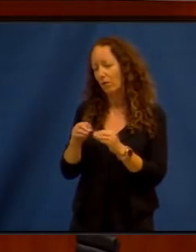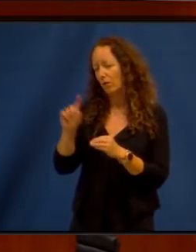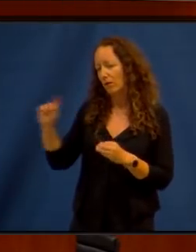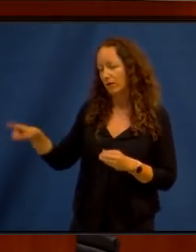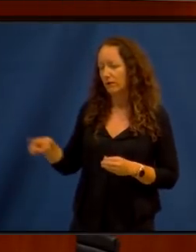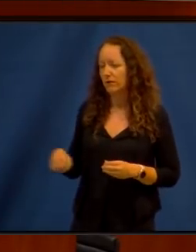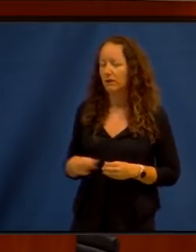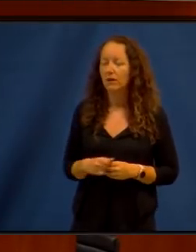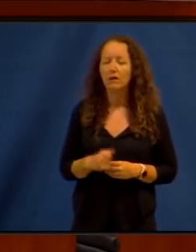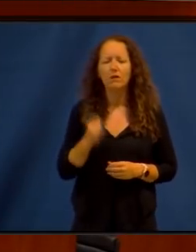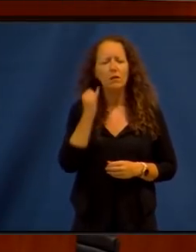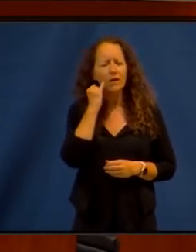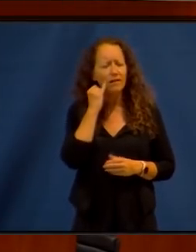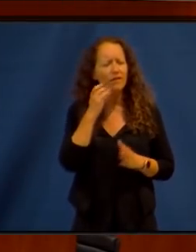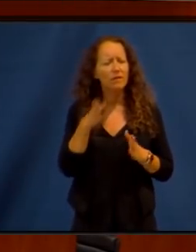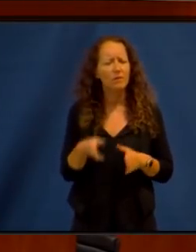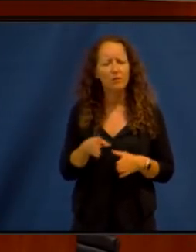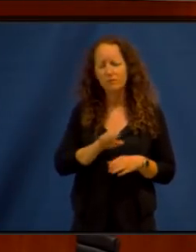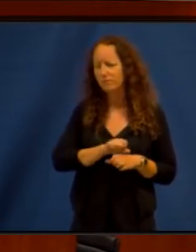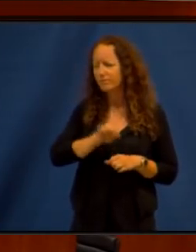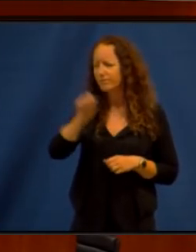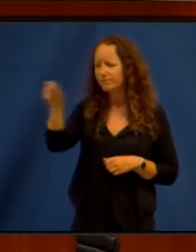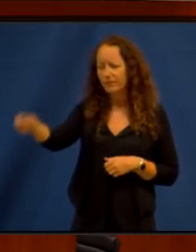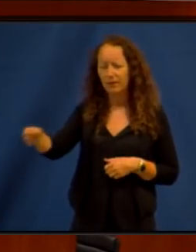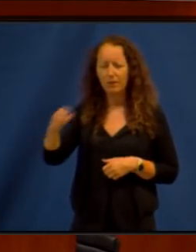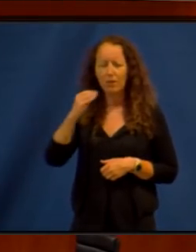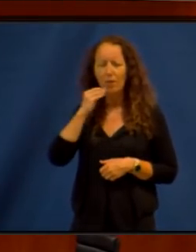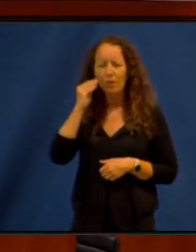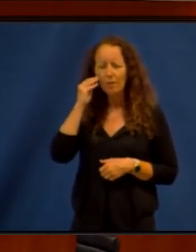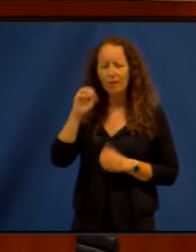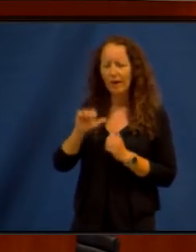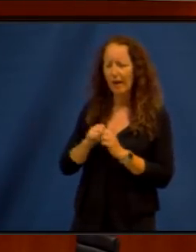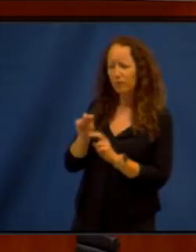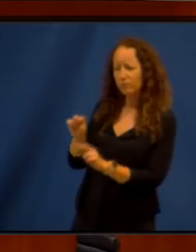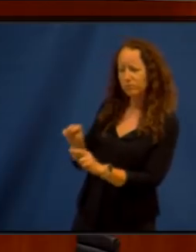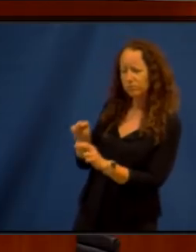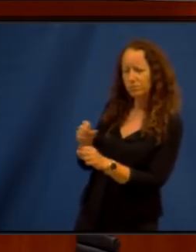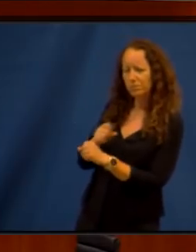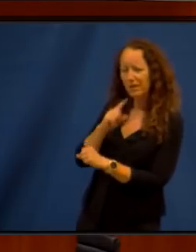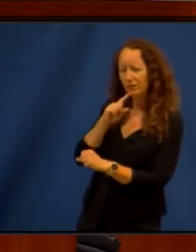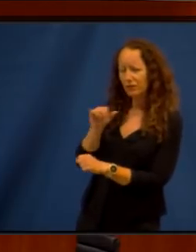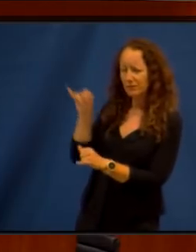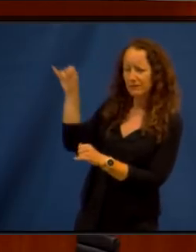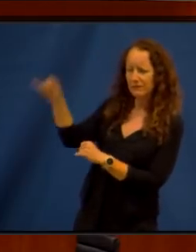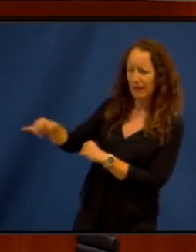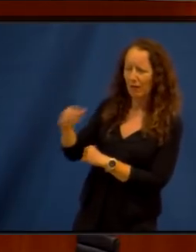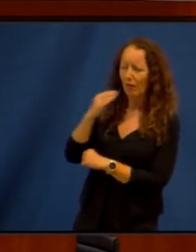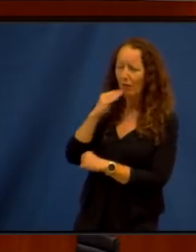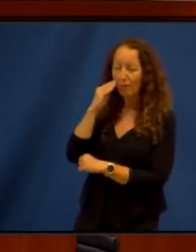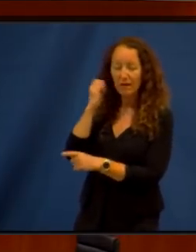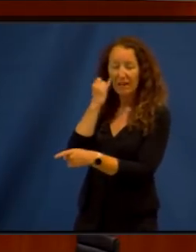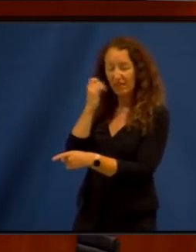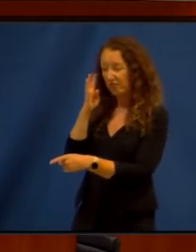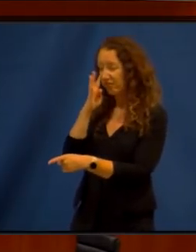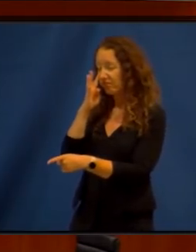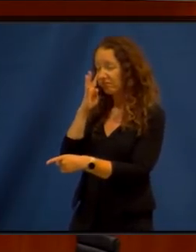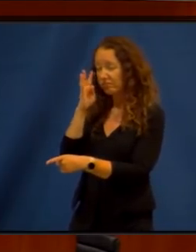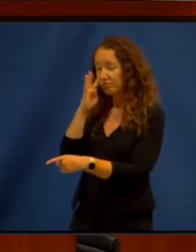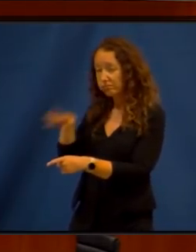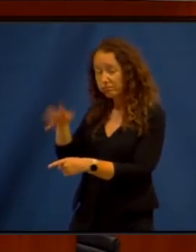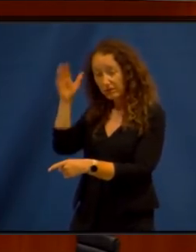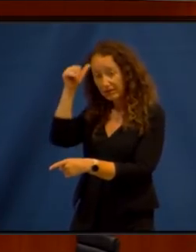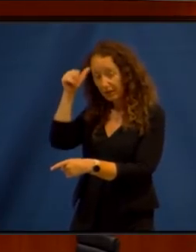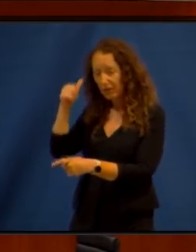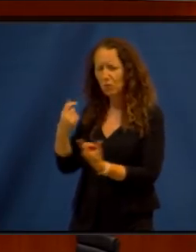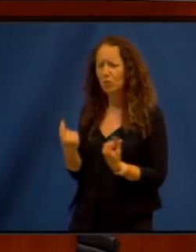sent home, and is there a way to monitor that they're staying at home? And if they don't, what are the county's options? Is there an